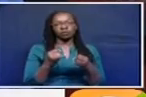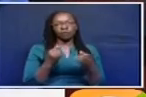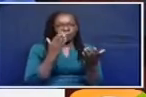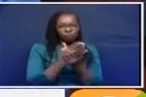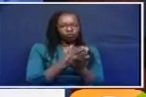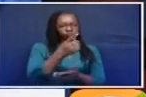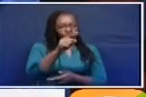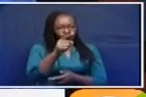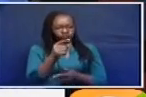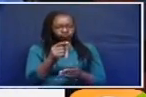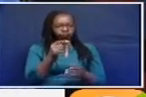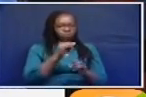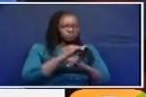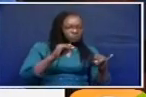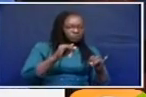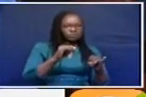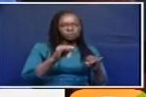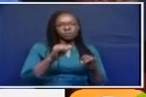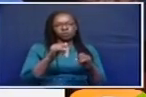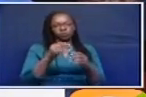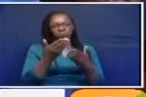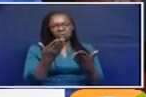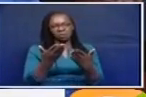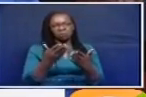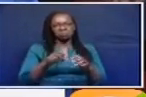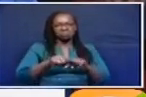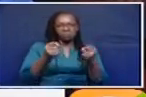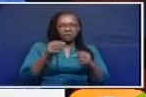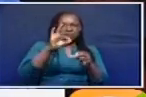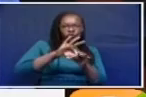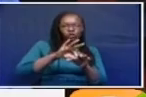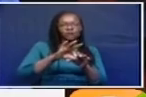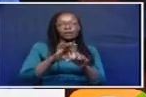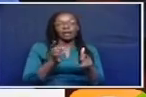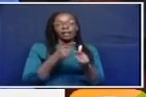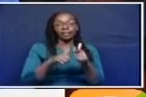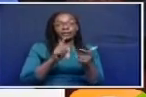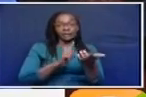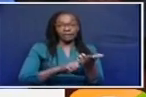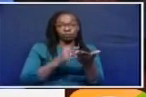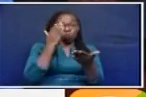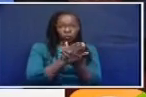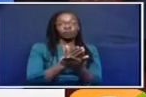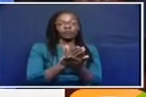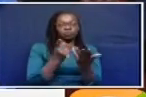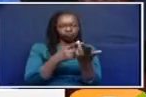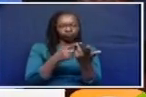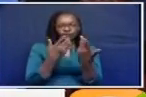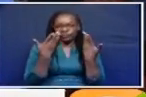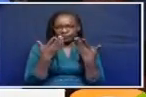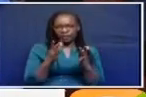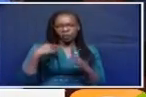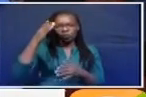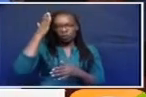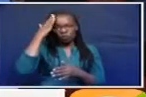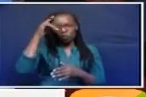be having an upper hand. But, well, that will be confirmed once the votes are now counted, and now we know who will